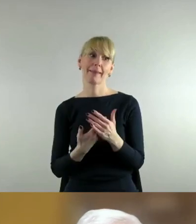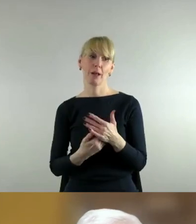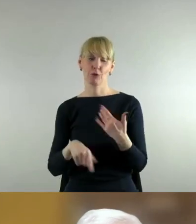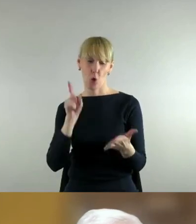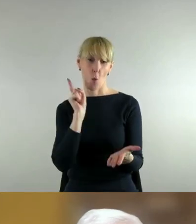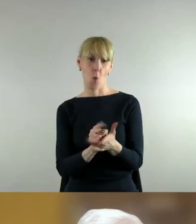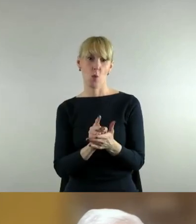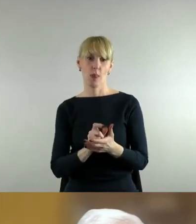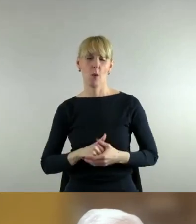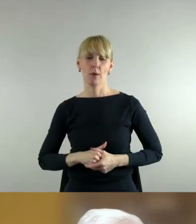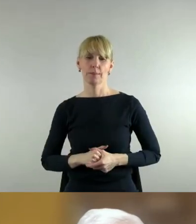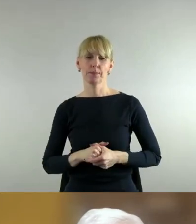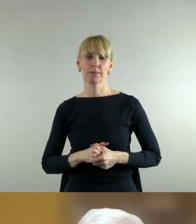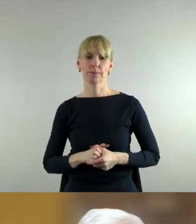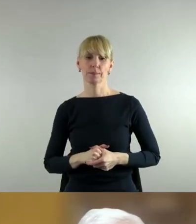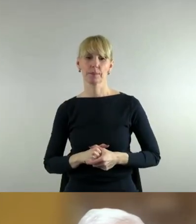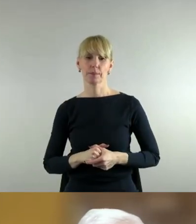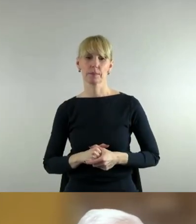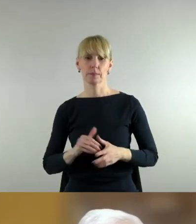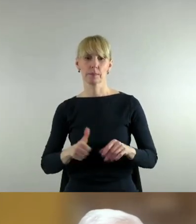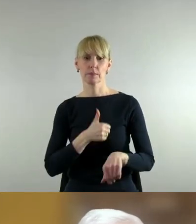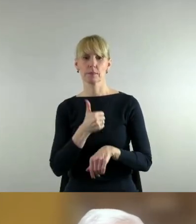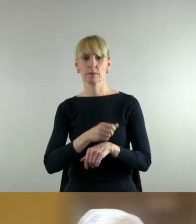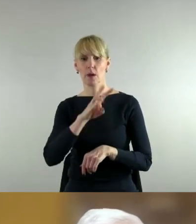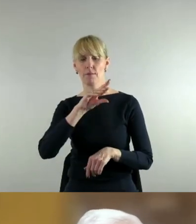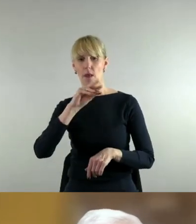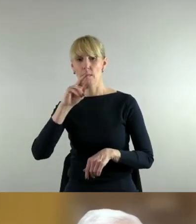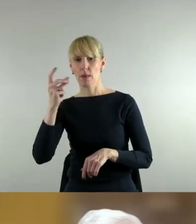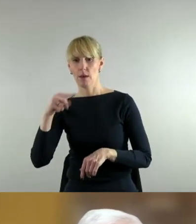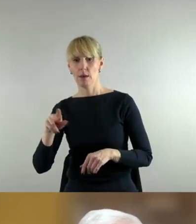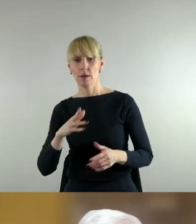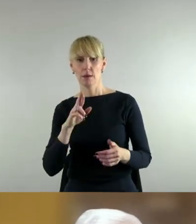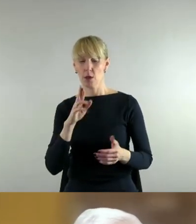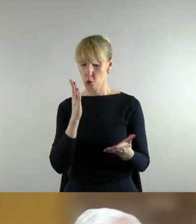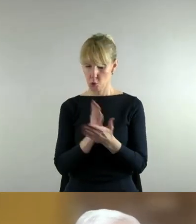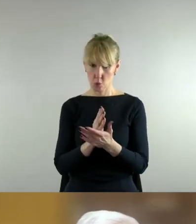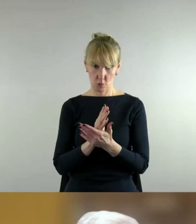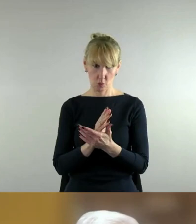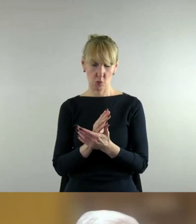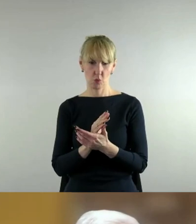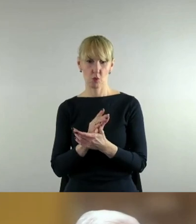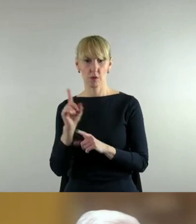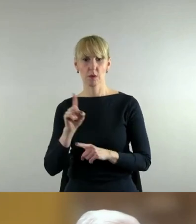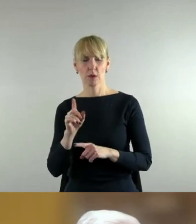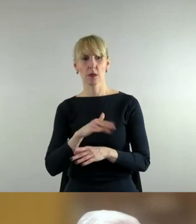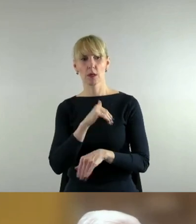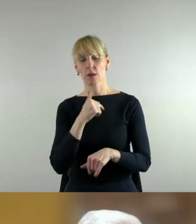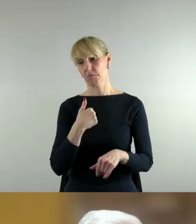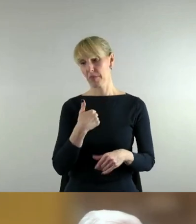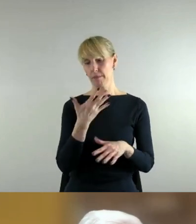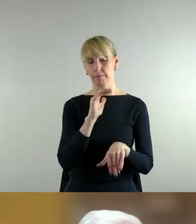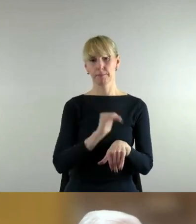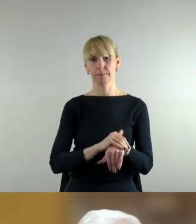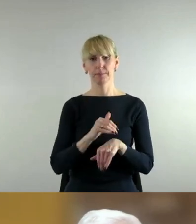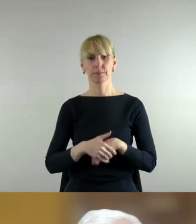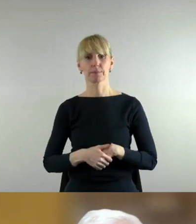managed. That's very important what you have said. Head of division Kamil Wieder has already commented that